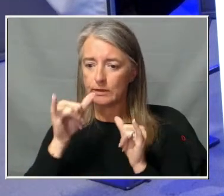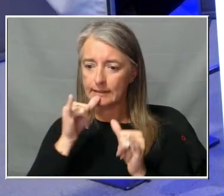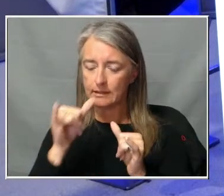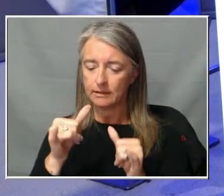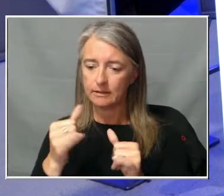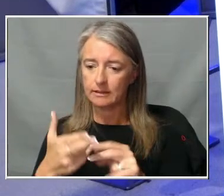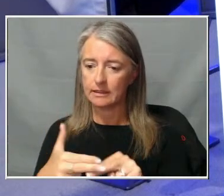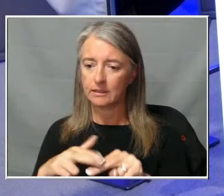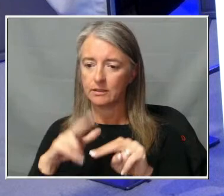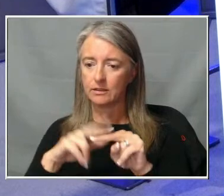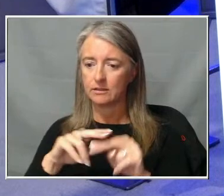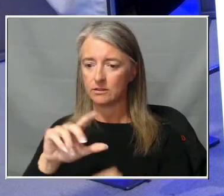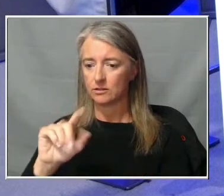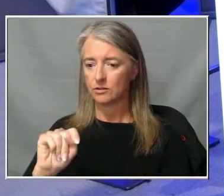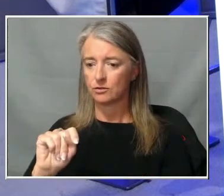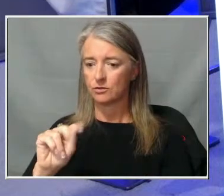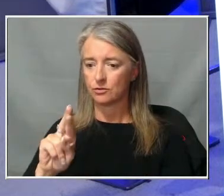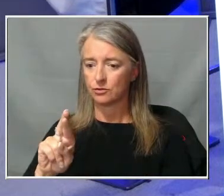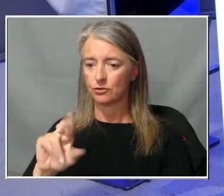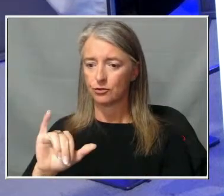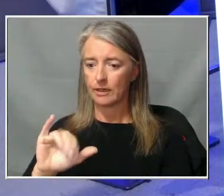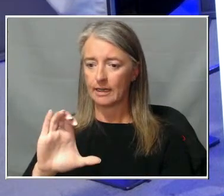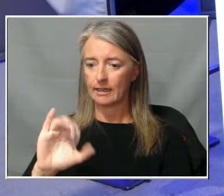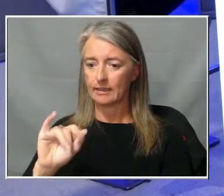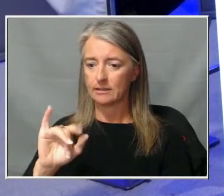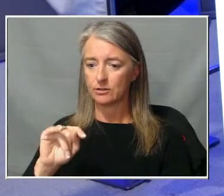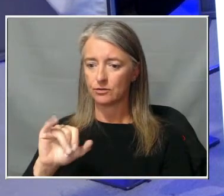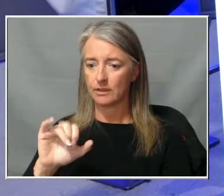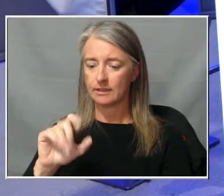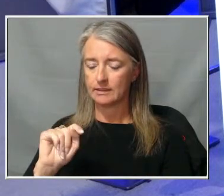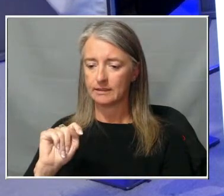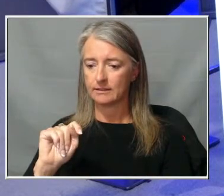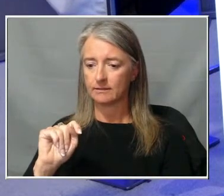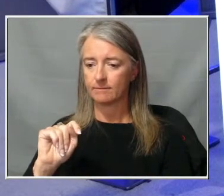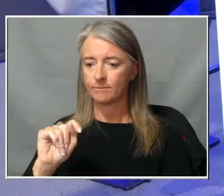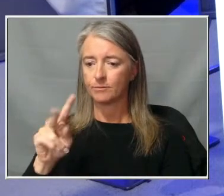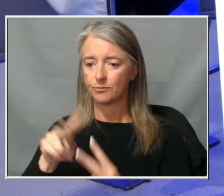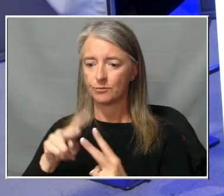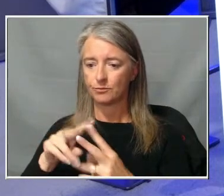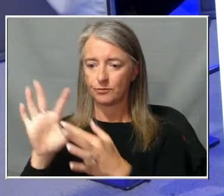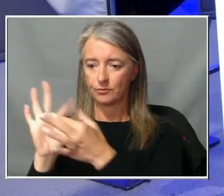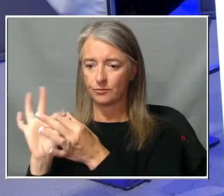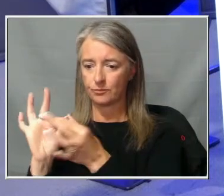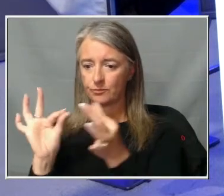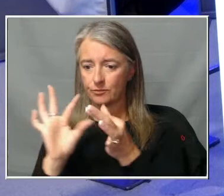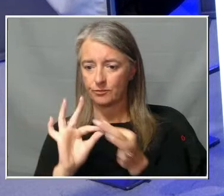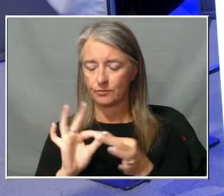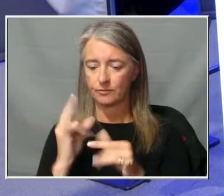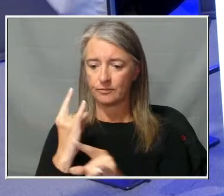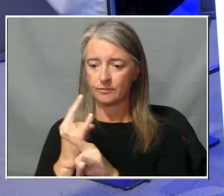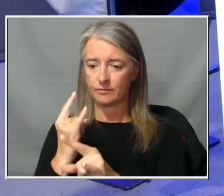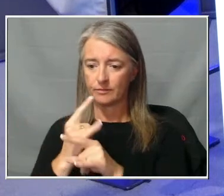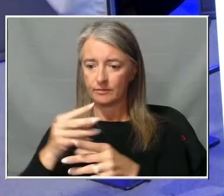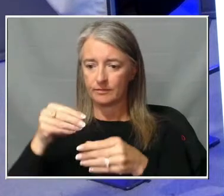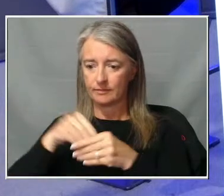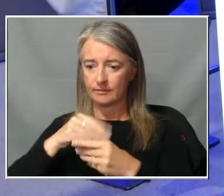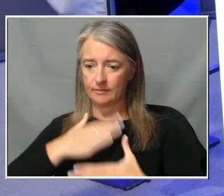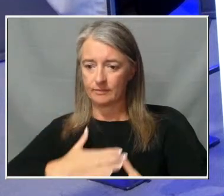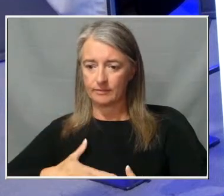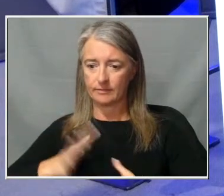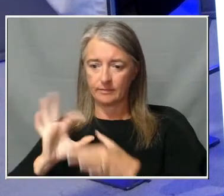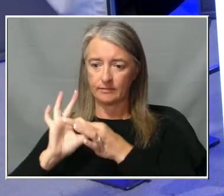in triglycerides and serious health problems. There are 2 statements in our daily lives, he believes. First, alcohol enters the body and is directly converted